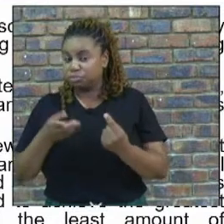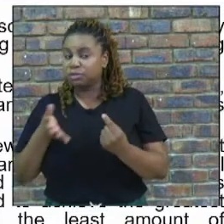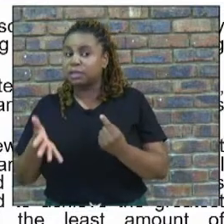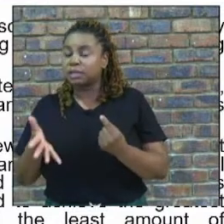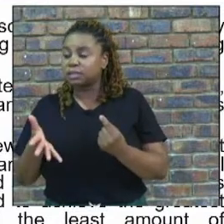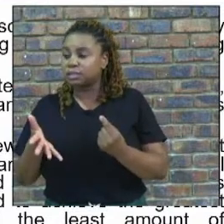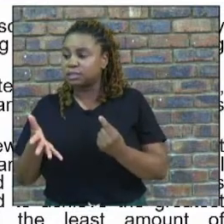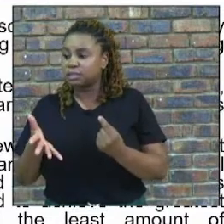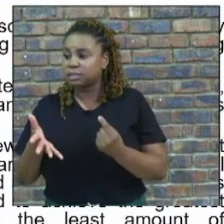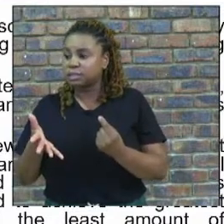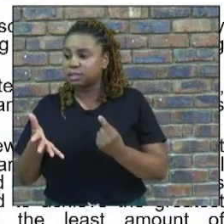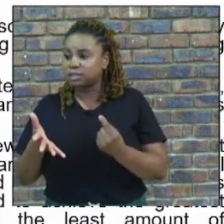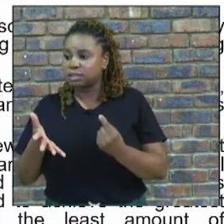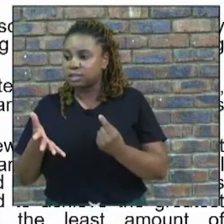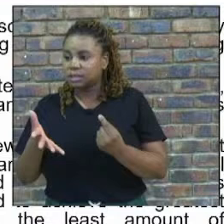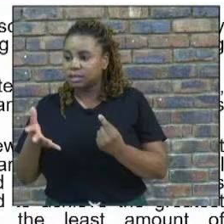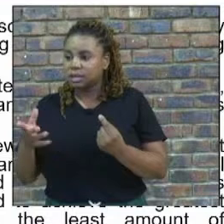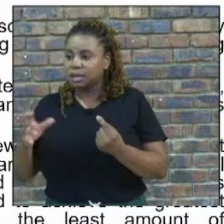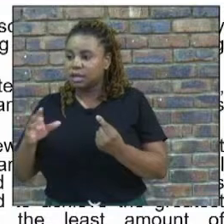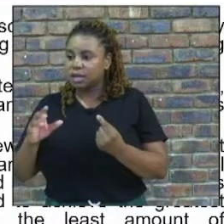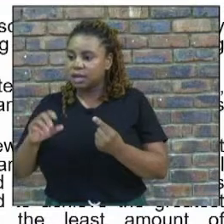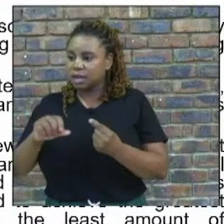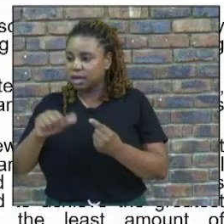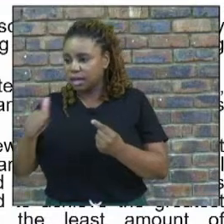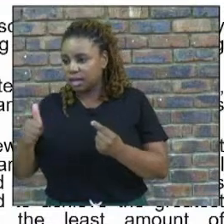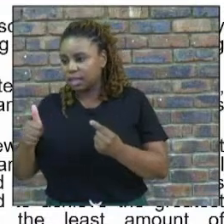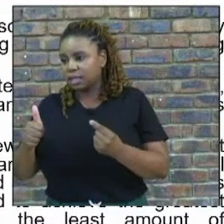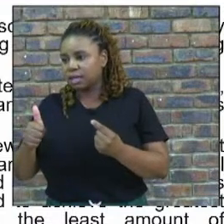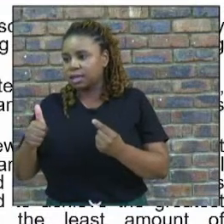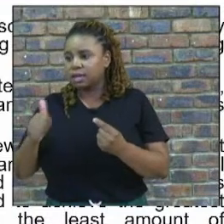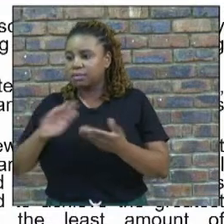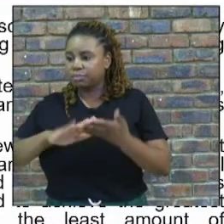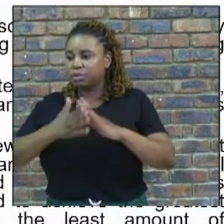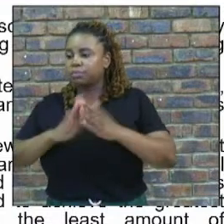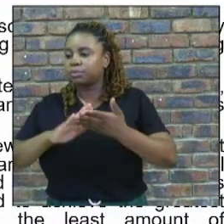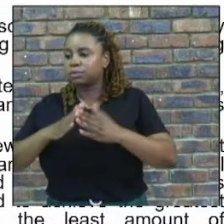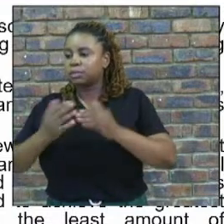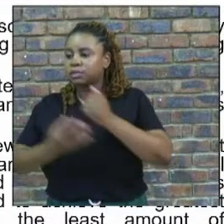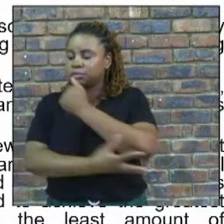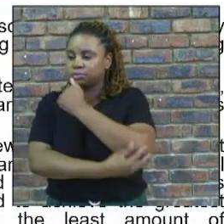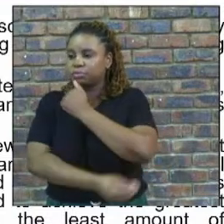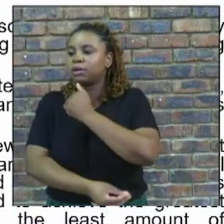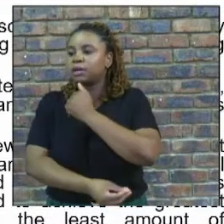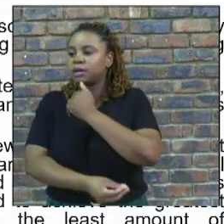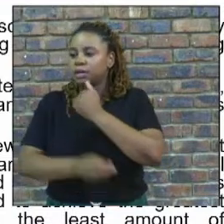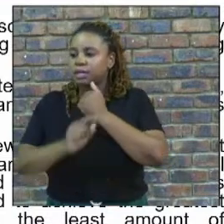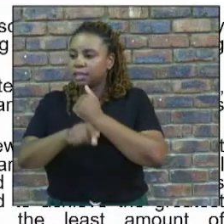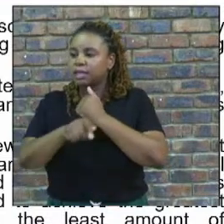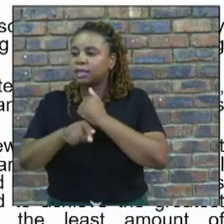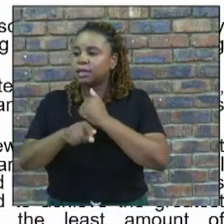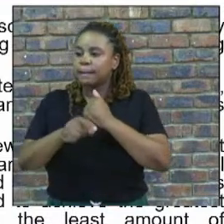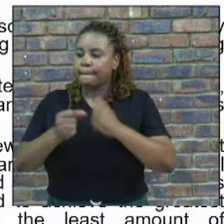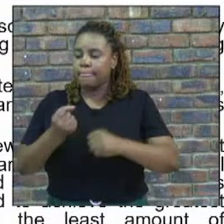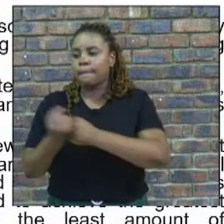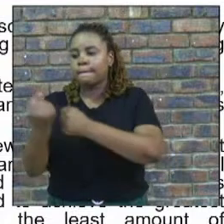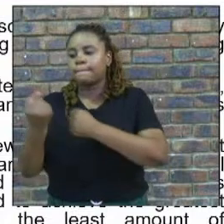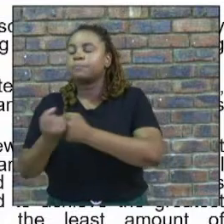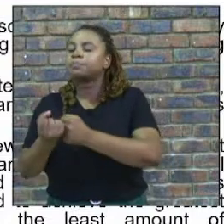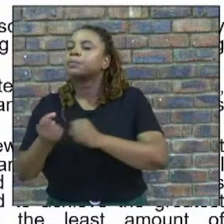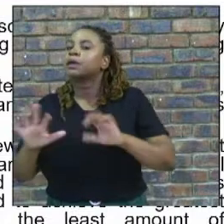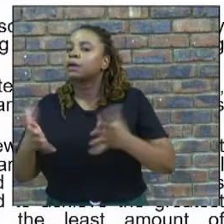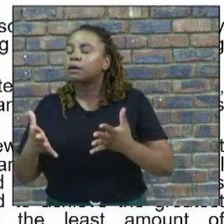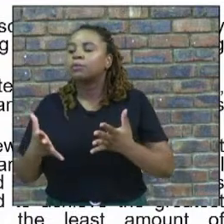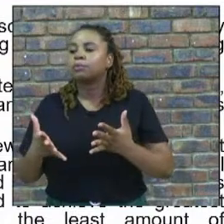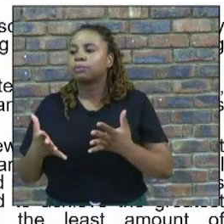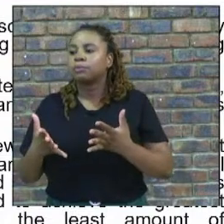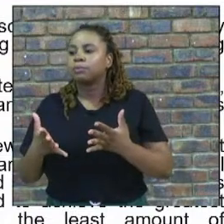our communities at a disadvantage. So there must be yes, it's important to have that because you want viability. Mara, there must